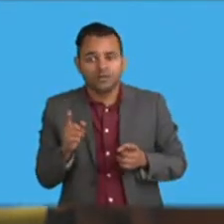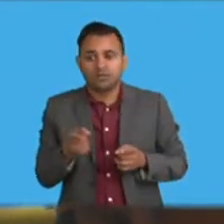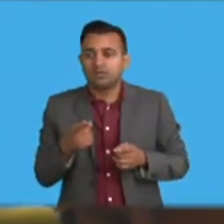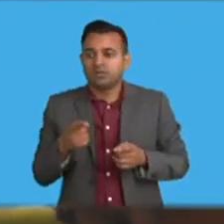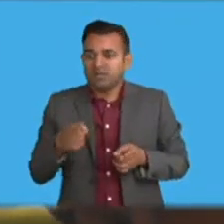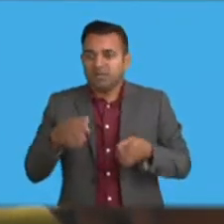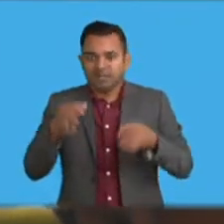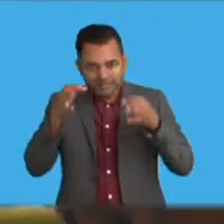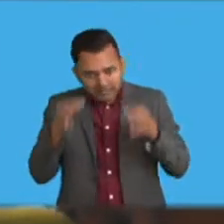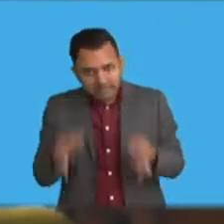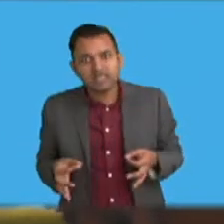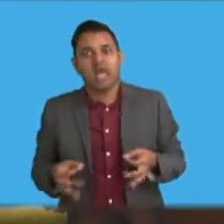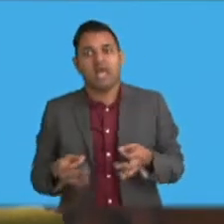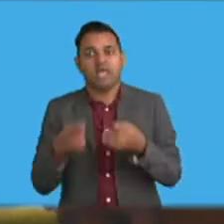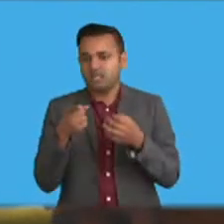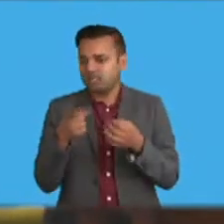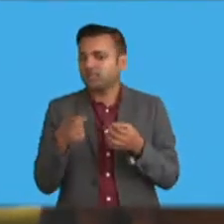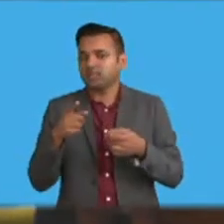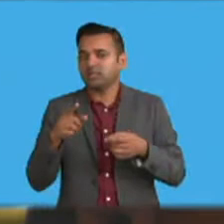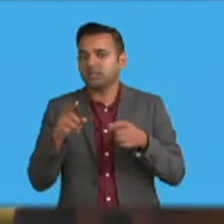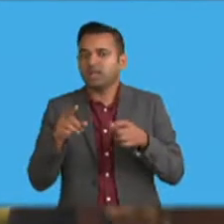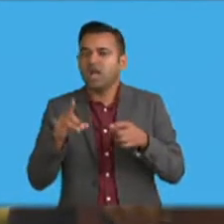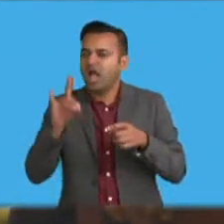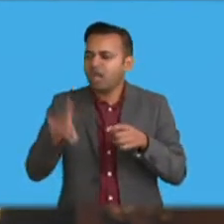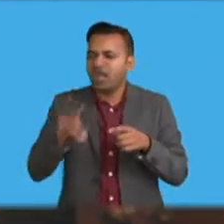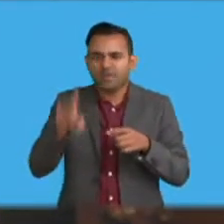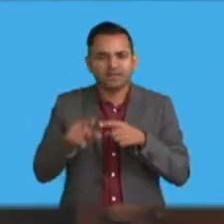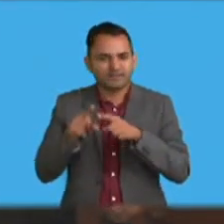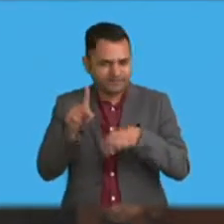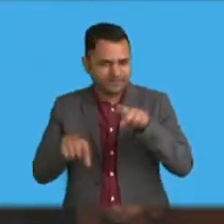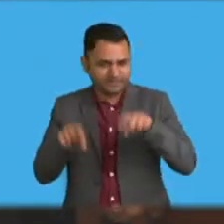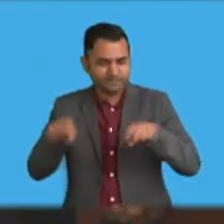diversify into livestock farming, Madam Speaker.